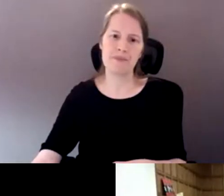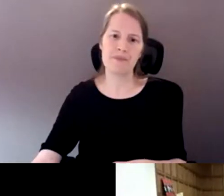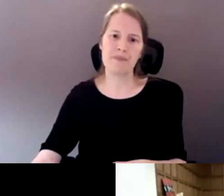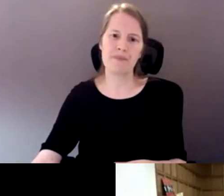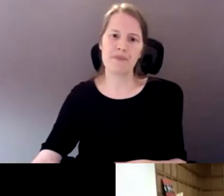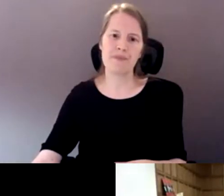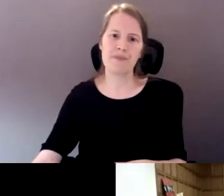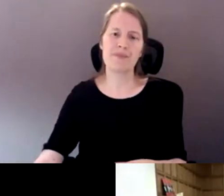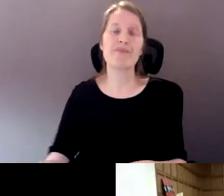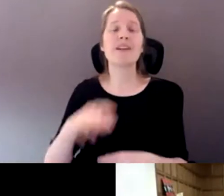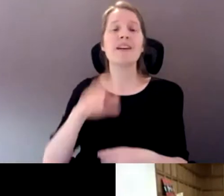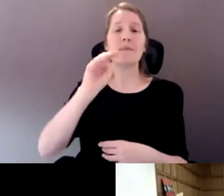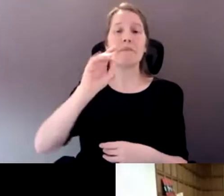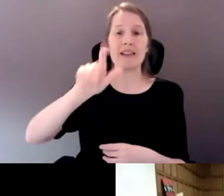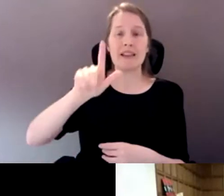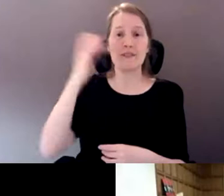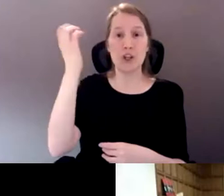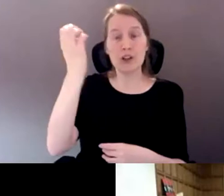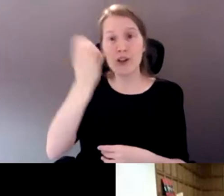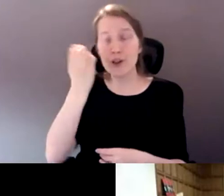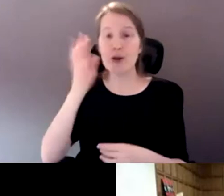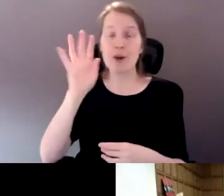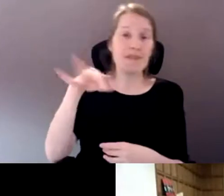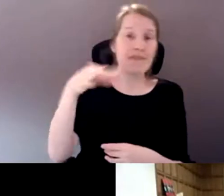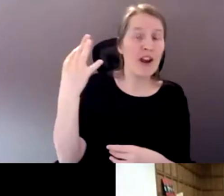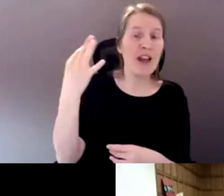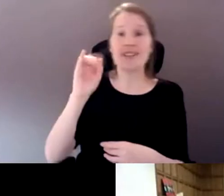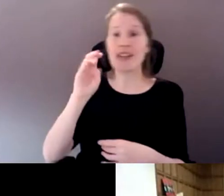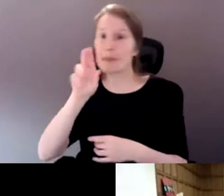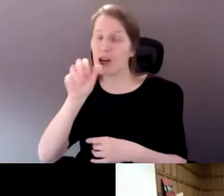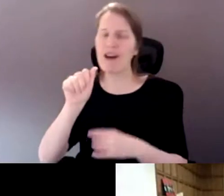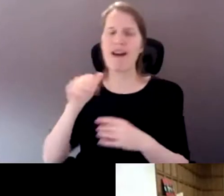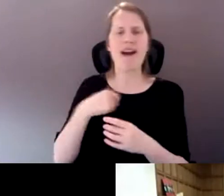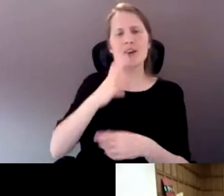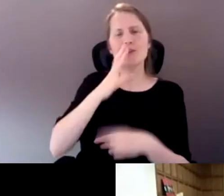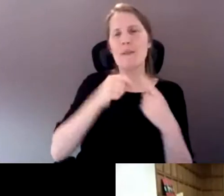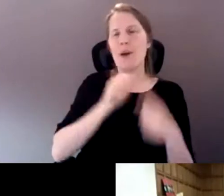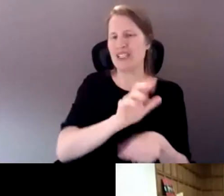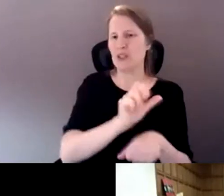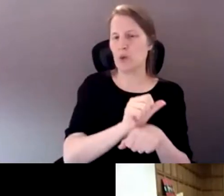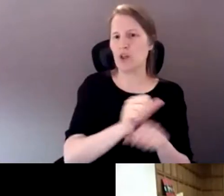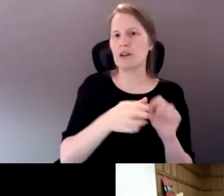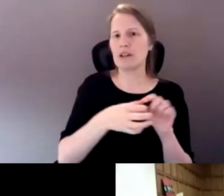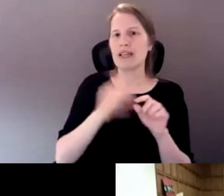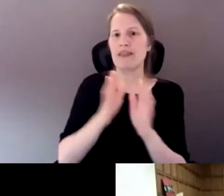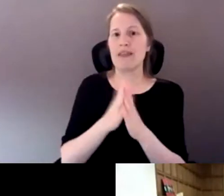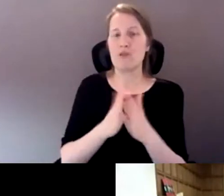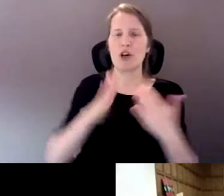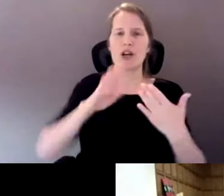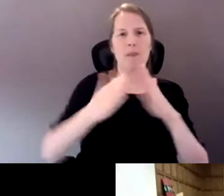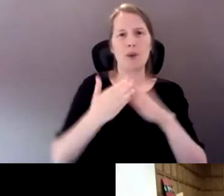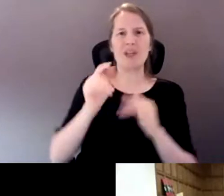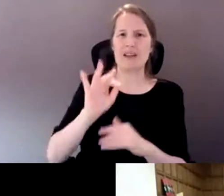medieval Europe, France, and medieval Iberia, and I talk about his work in communities of